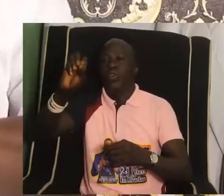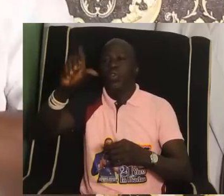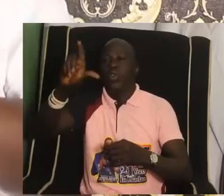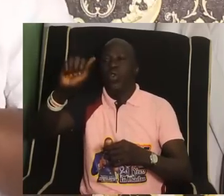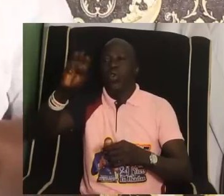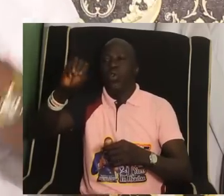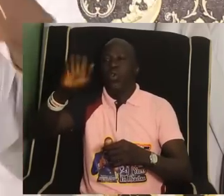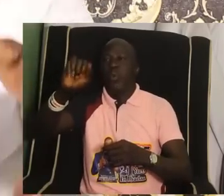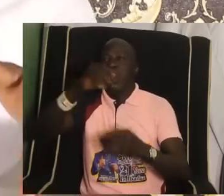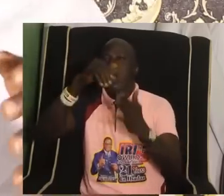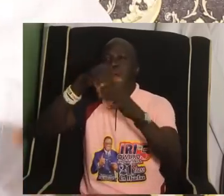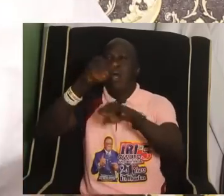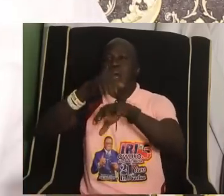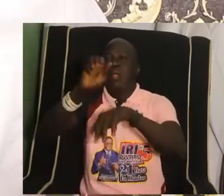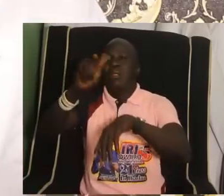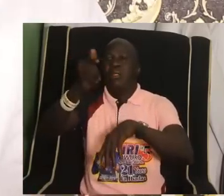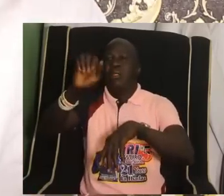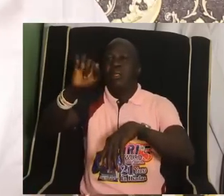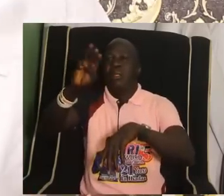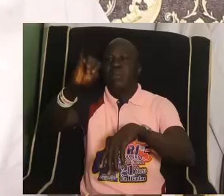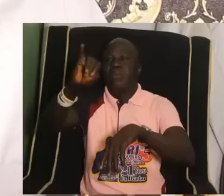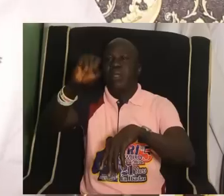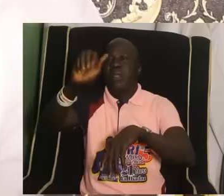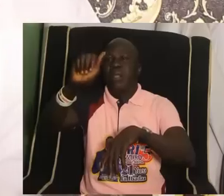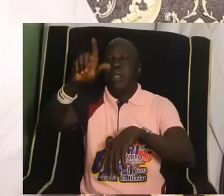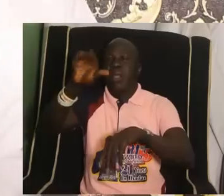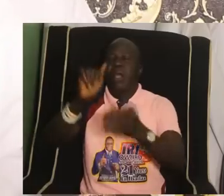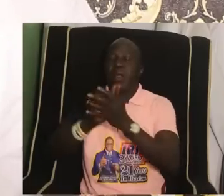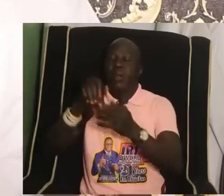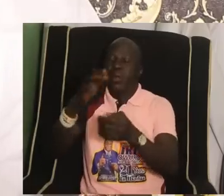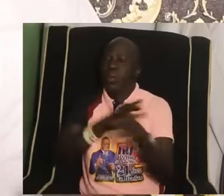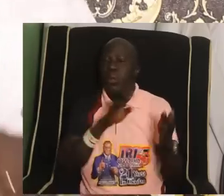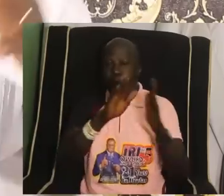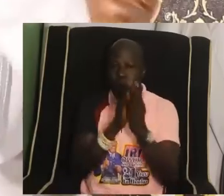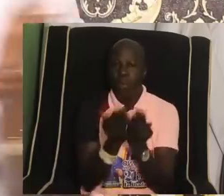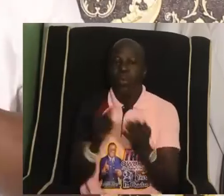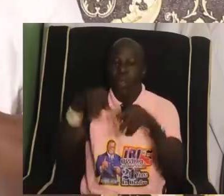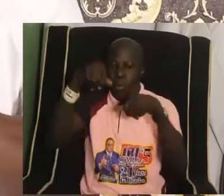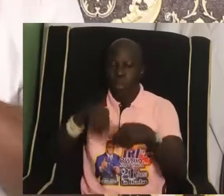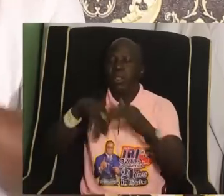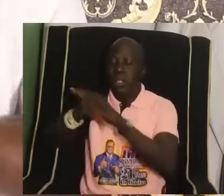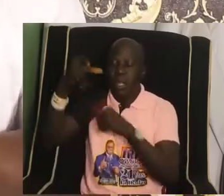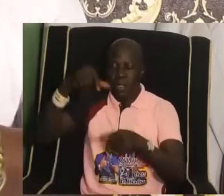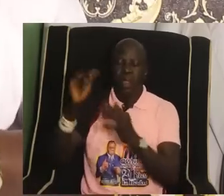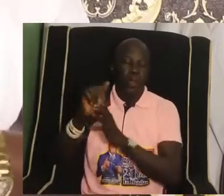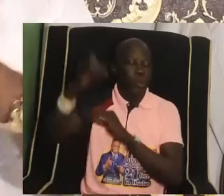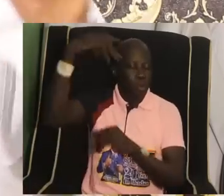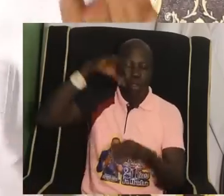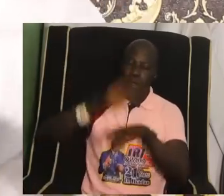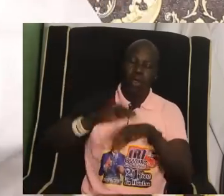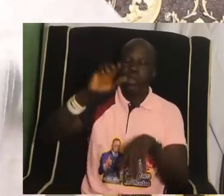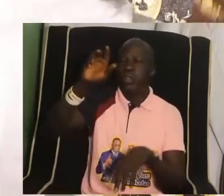Solomon Mustafa. At Gmail. Message me there. Go book your appointment. And book your appointment. By grace of God.